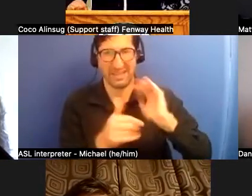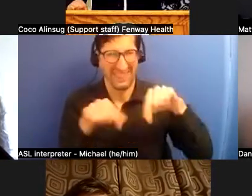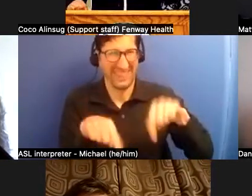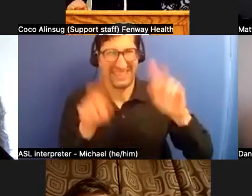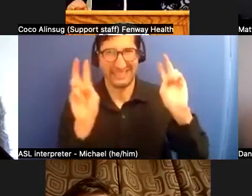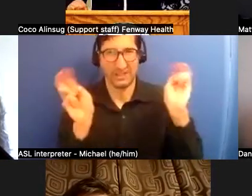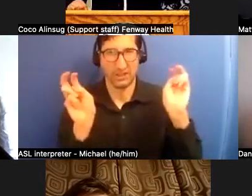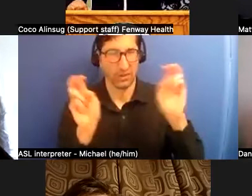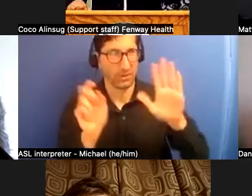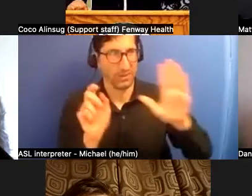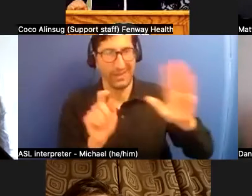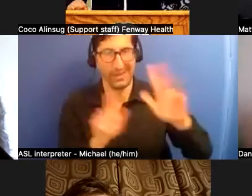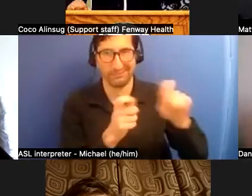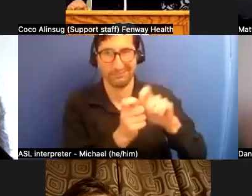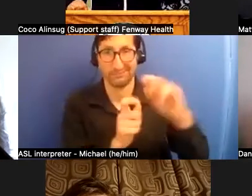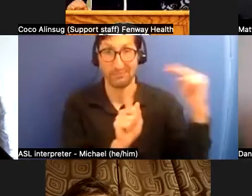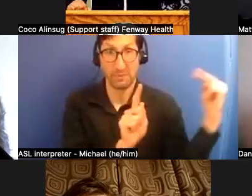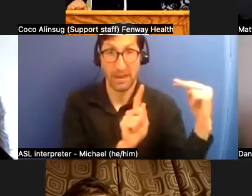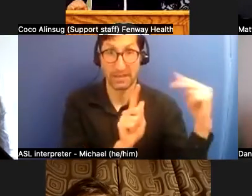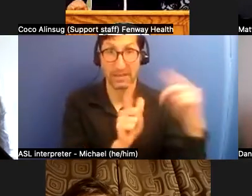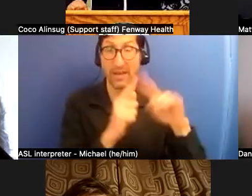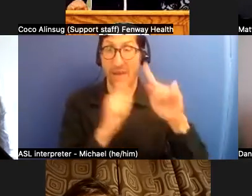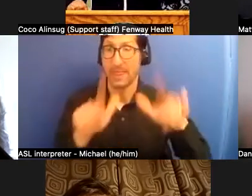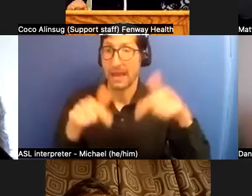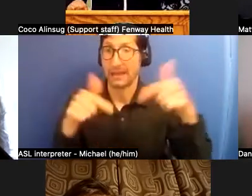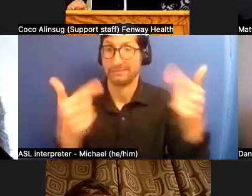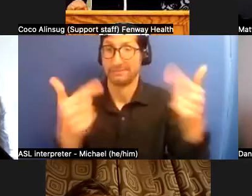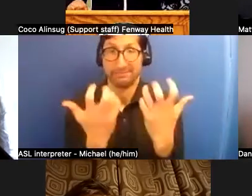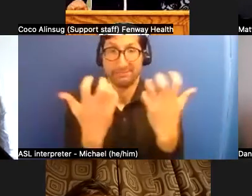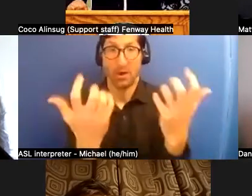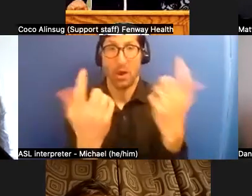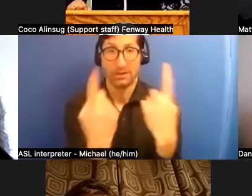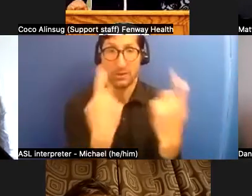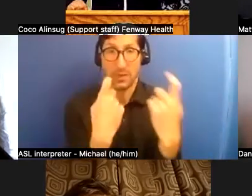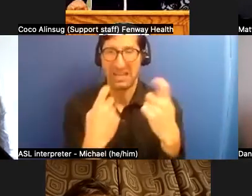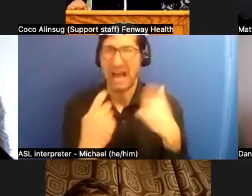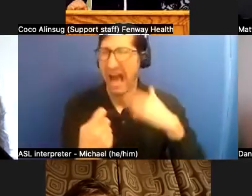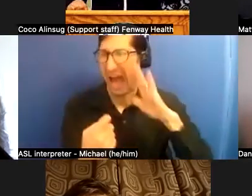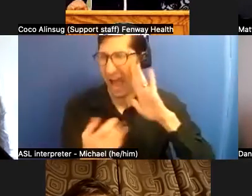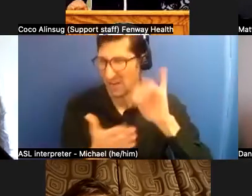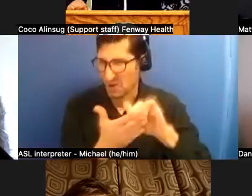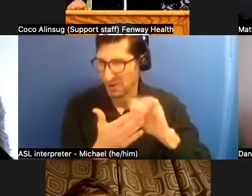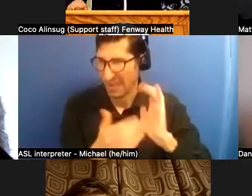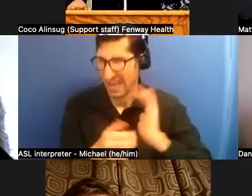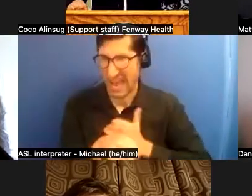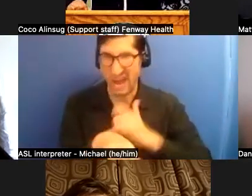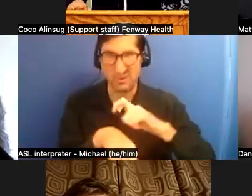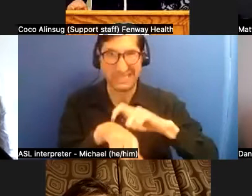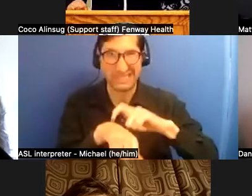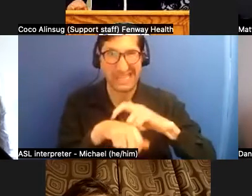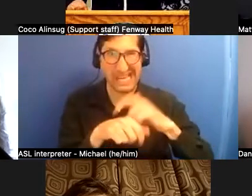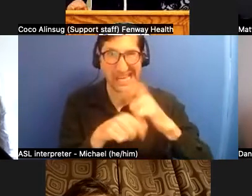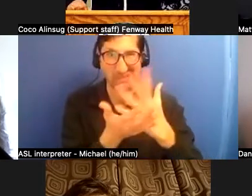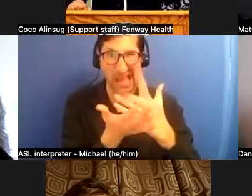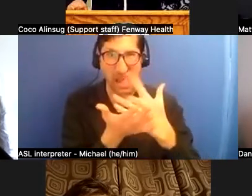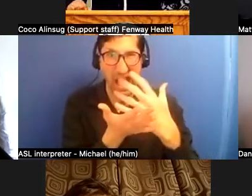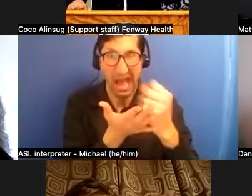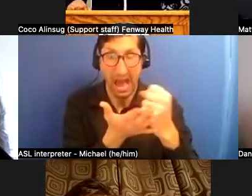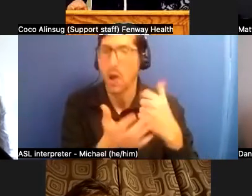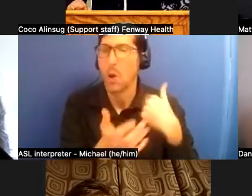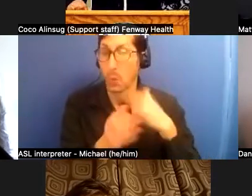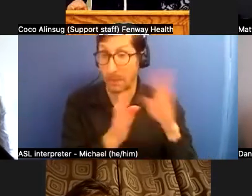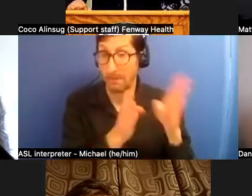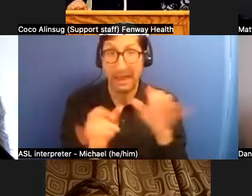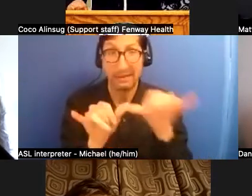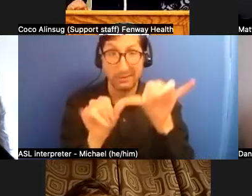this issue, and then we'll open it up for questions. I appreciate everyone's patience. I know we've gone a little over time this evening, what we anticipated. We are scheduled to go until